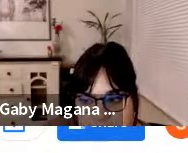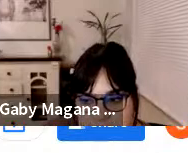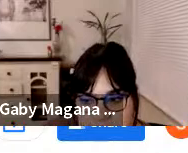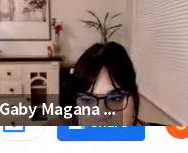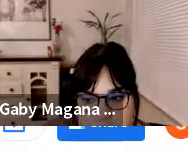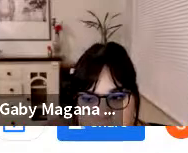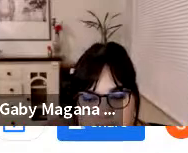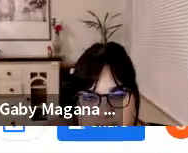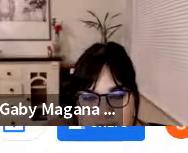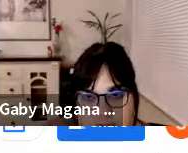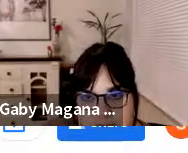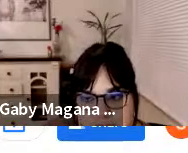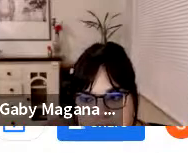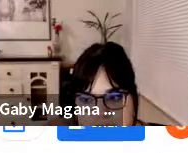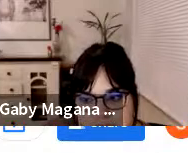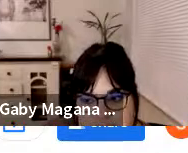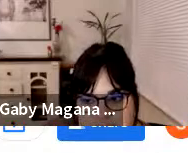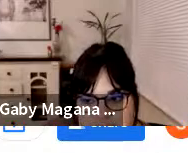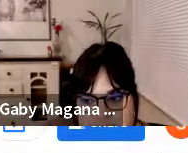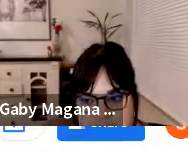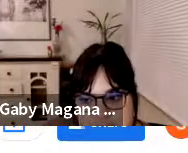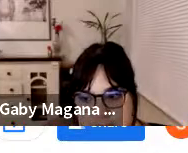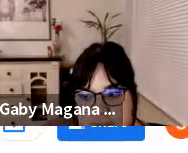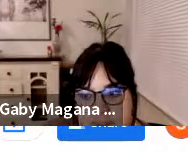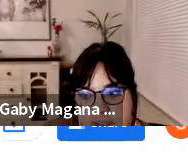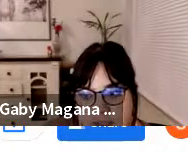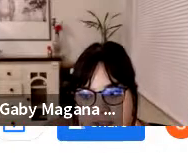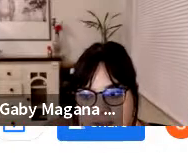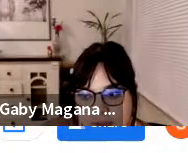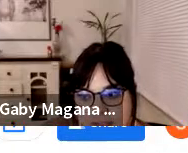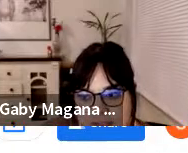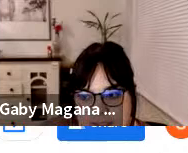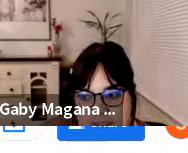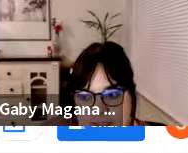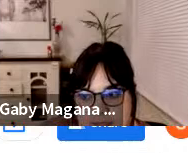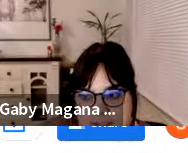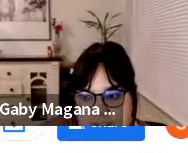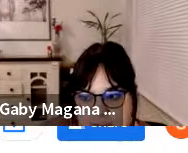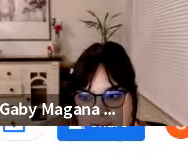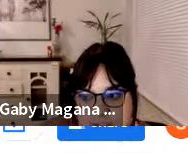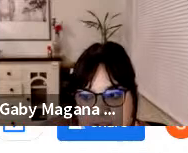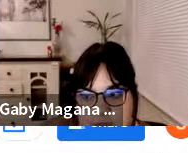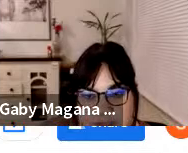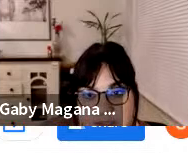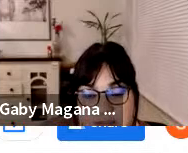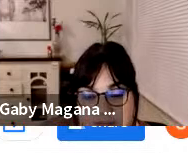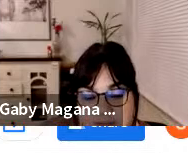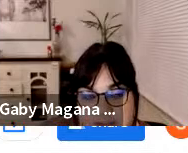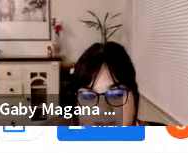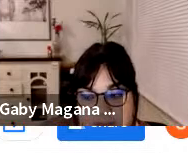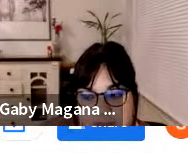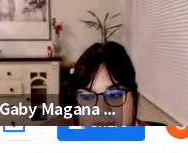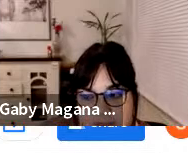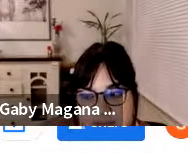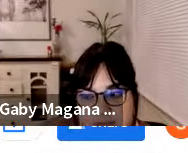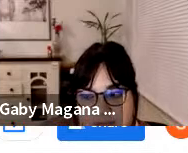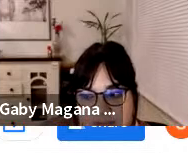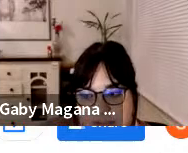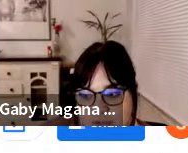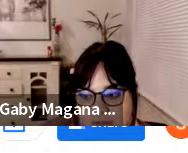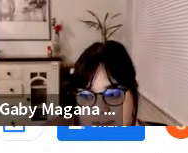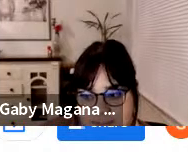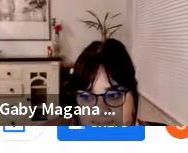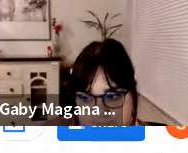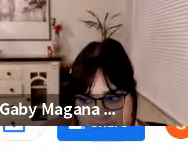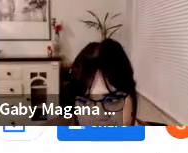for support, they can join at the request of CSC members. At any time, CSC members can join different subcommittee meetings, so